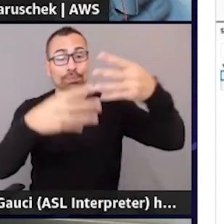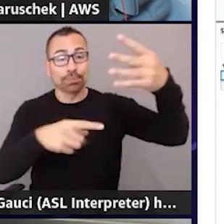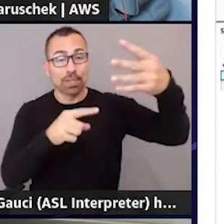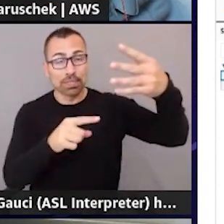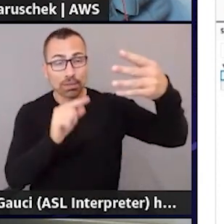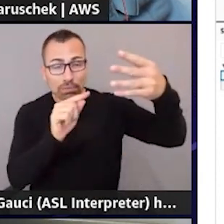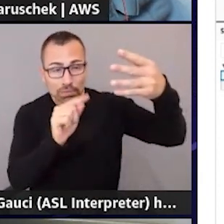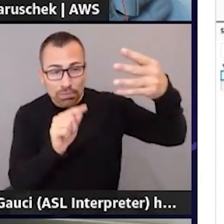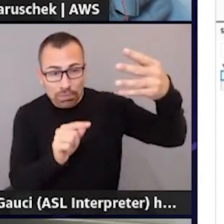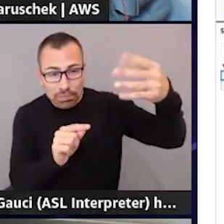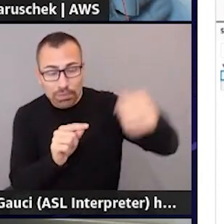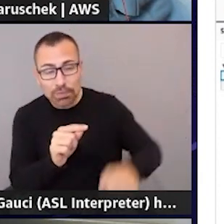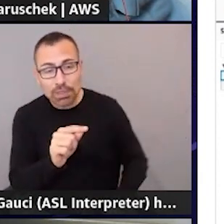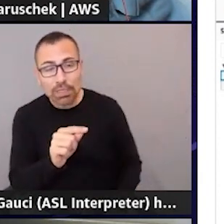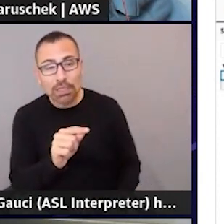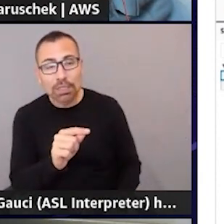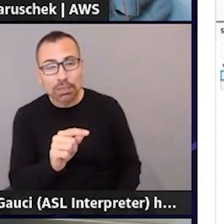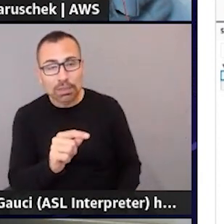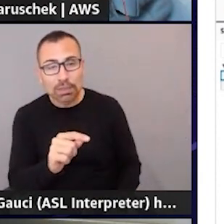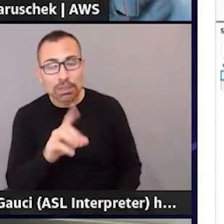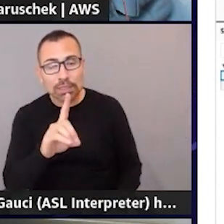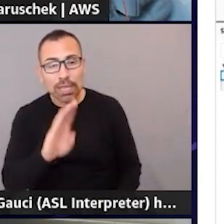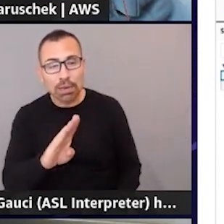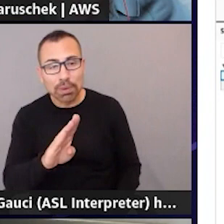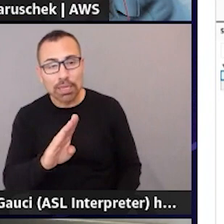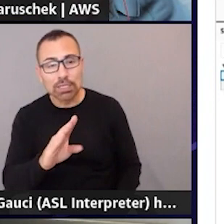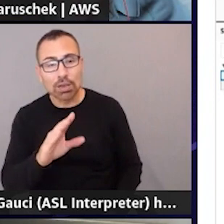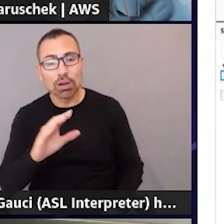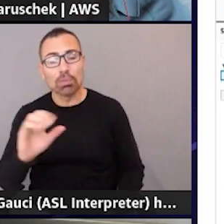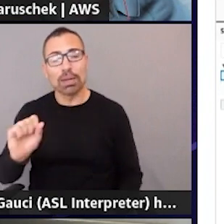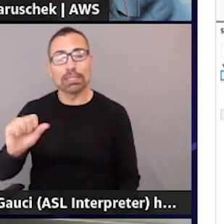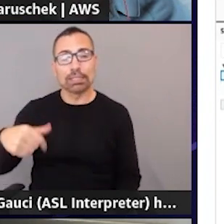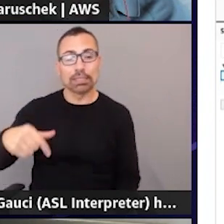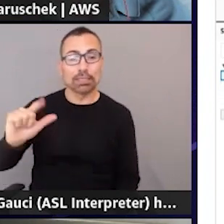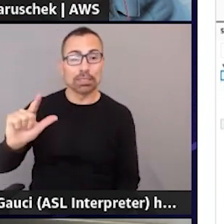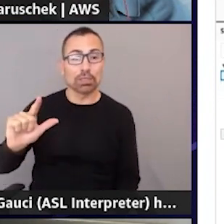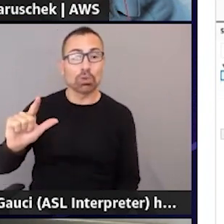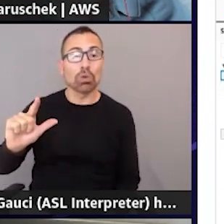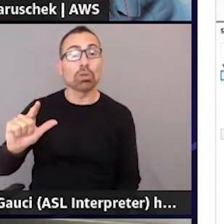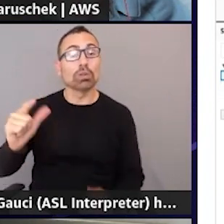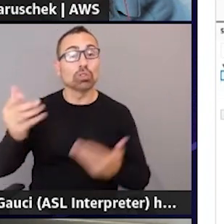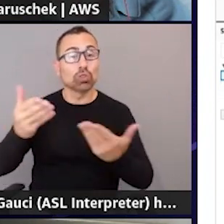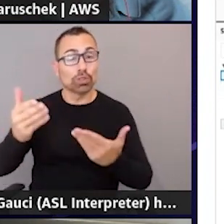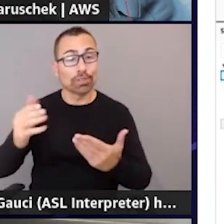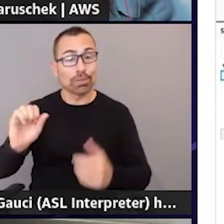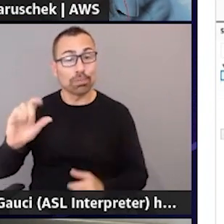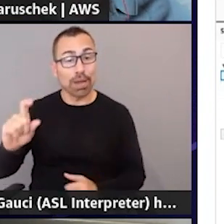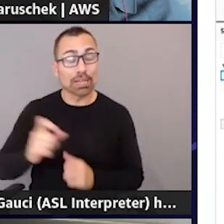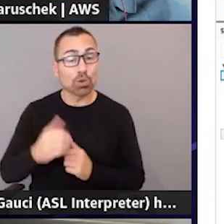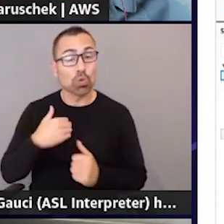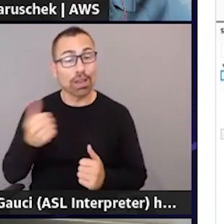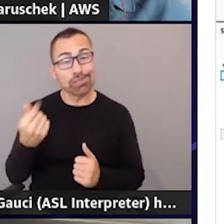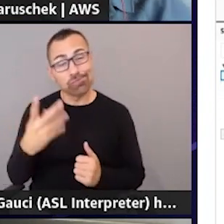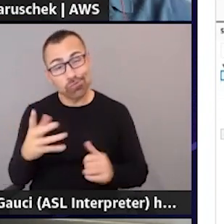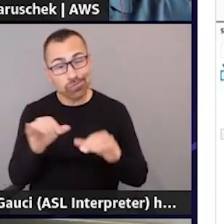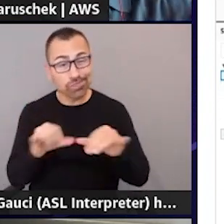will, into my database on my SQL Server box. And there's, a few standard databases in